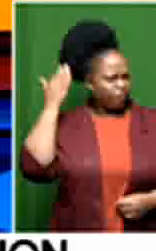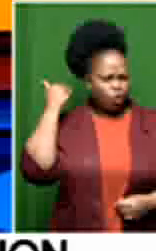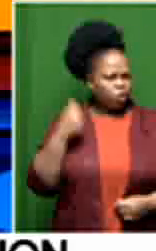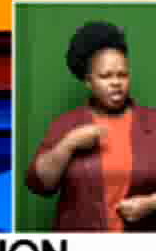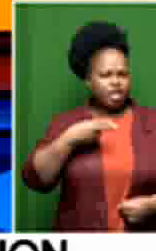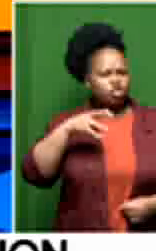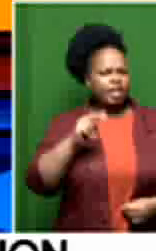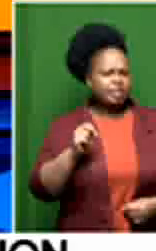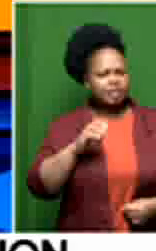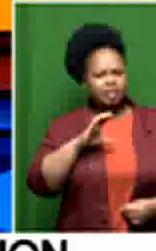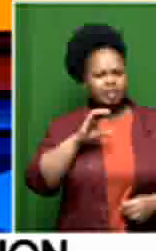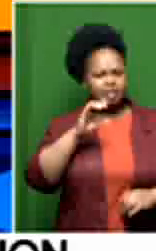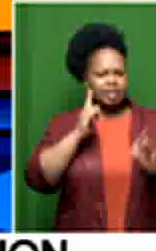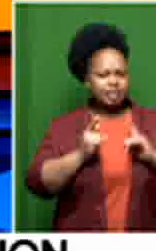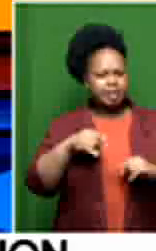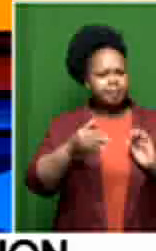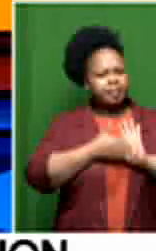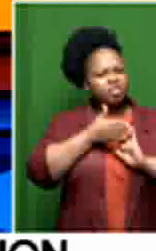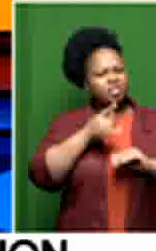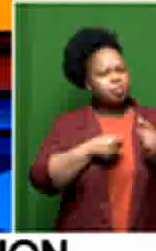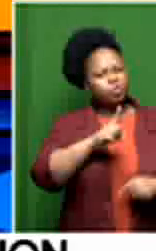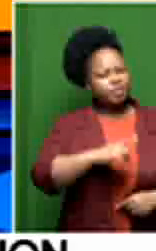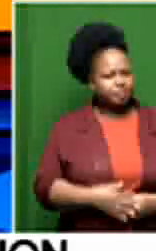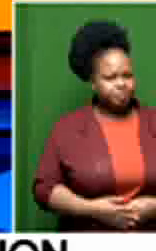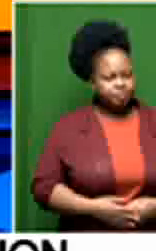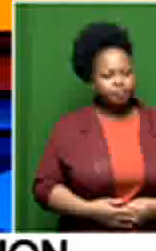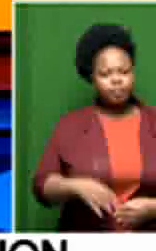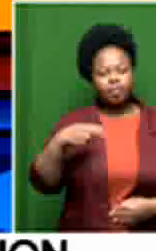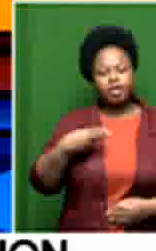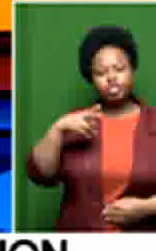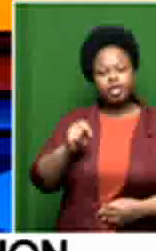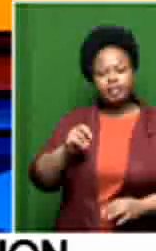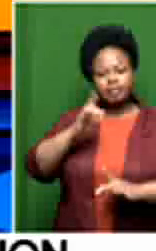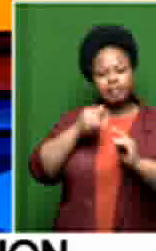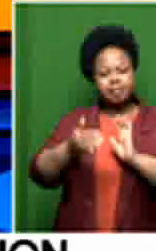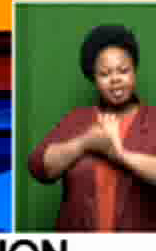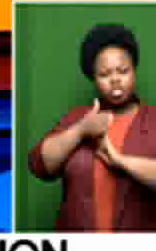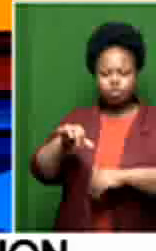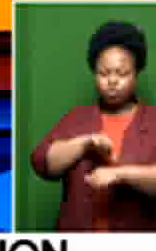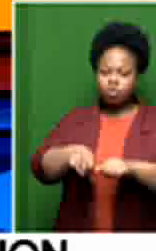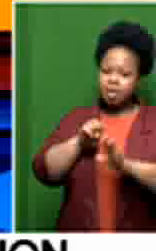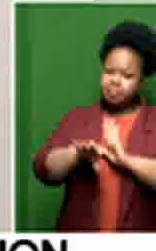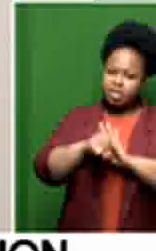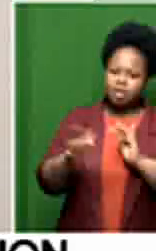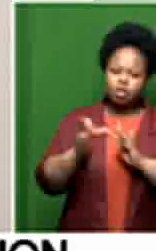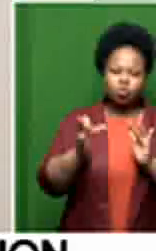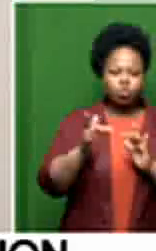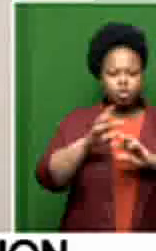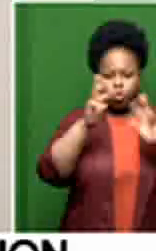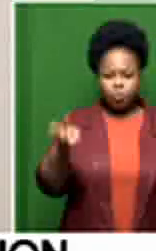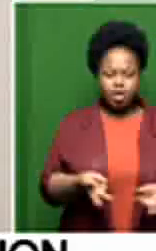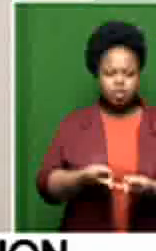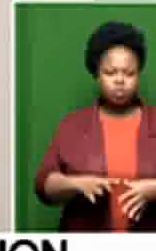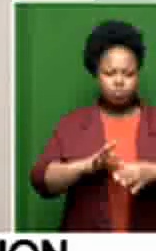the CitiPages is all about. Well, CitiPages is a social media app that connects the world in the